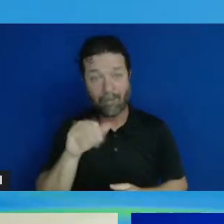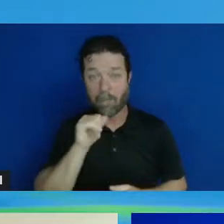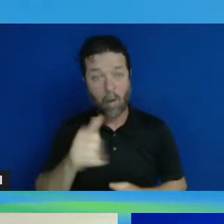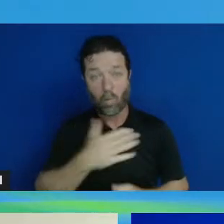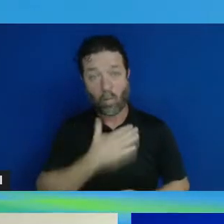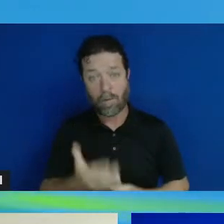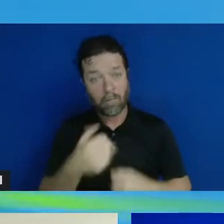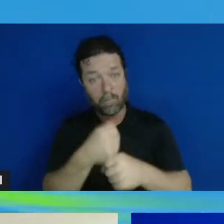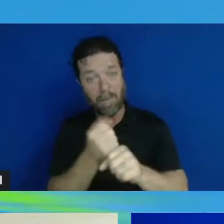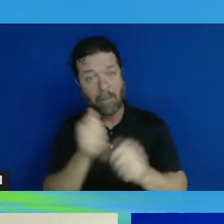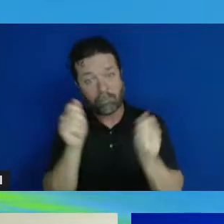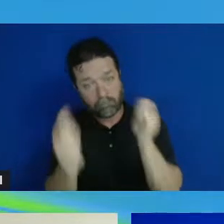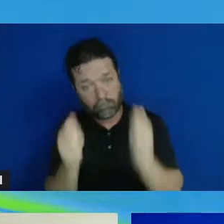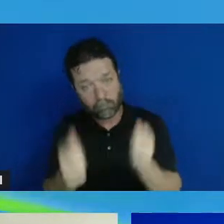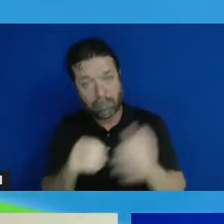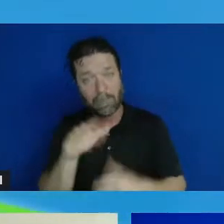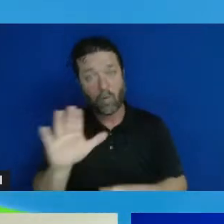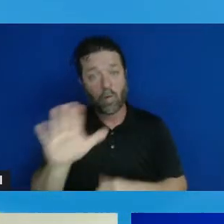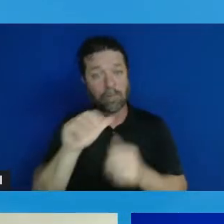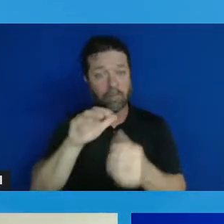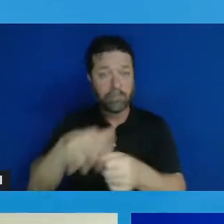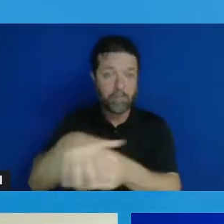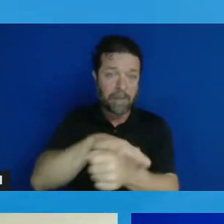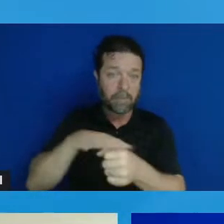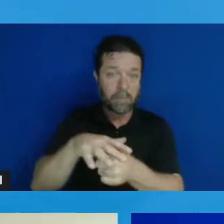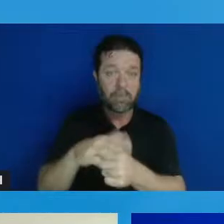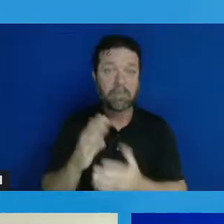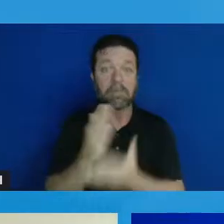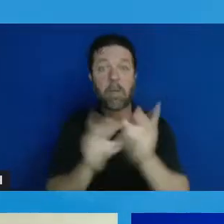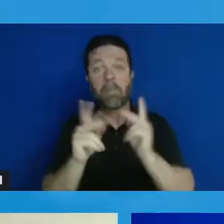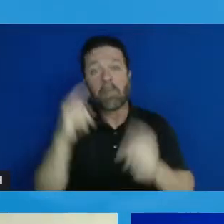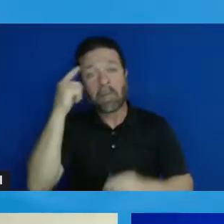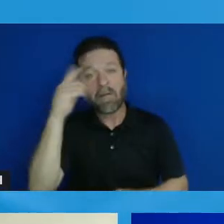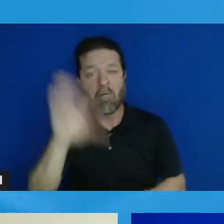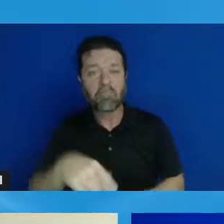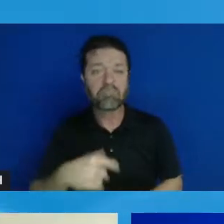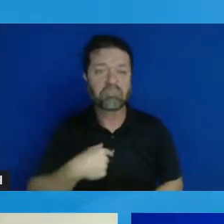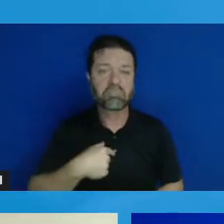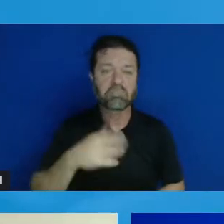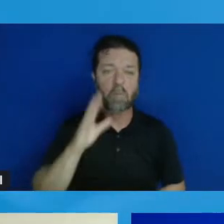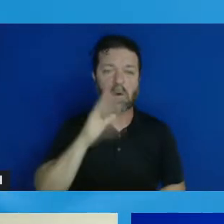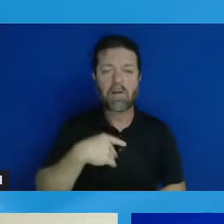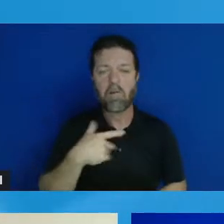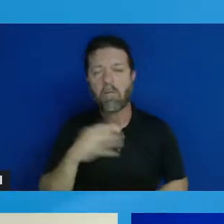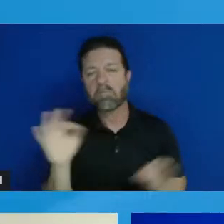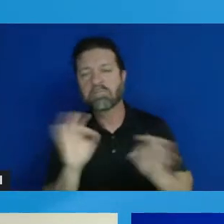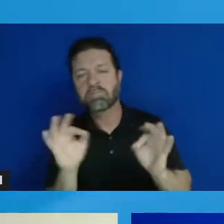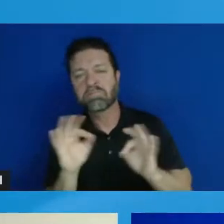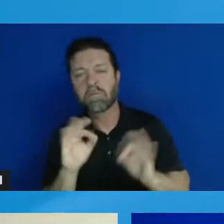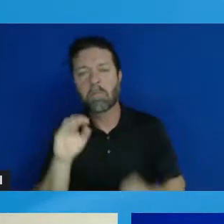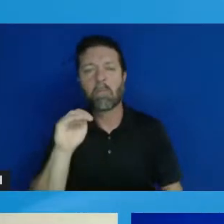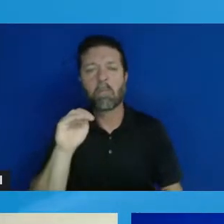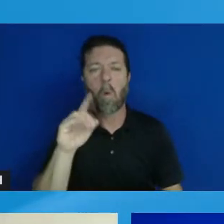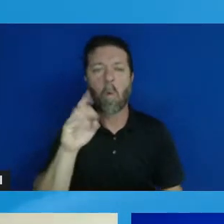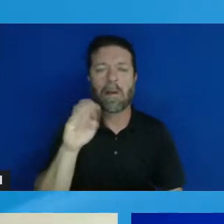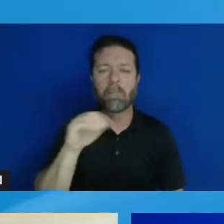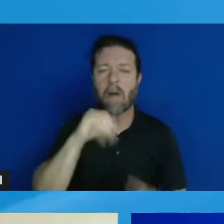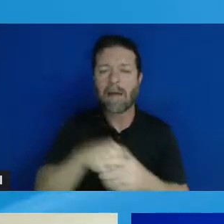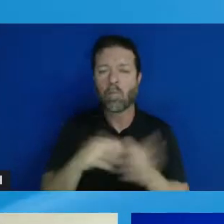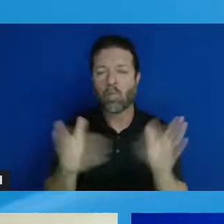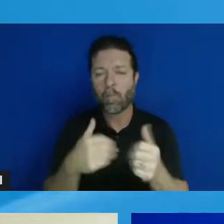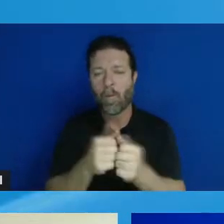sometimes candidates come through and they think, oh, maybe they'll let this slide if the modem's not in the room with me, but we are pretty strict about